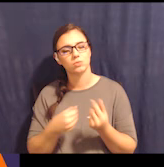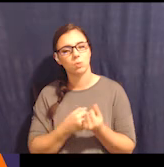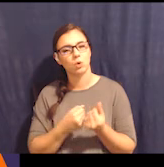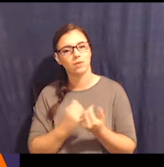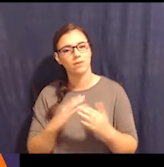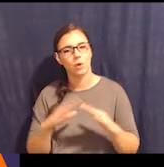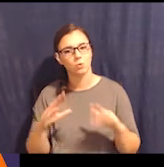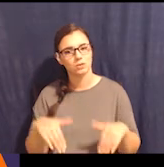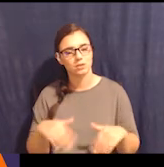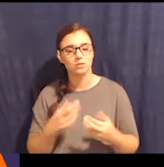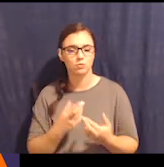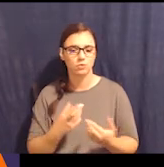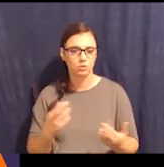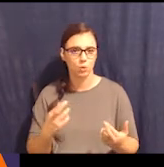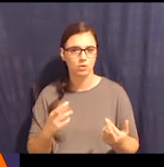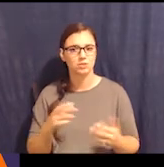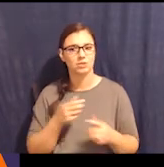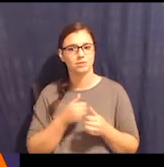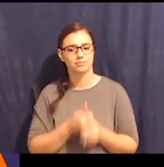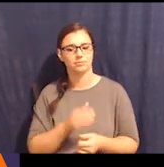And you can find them online at